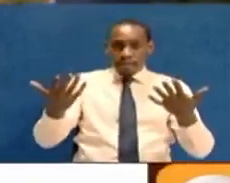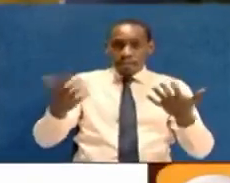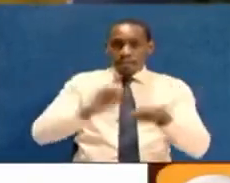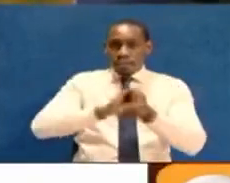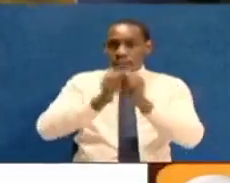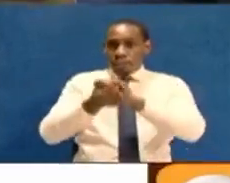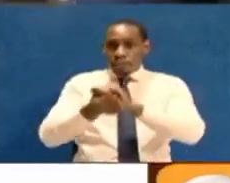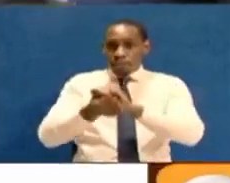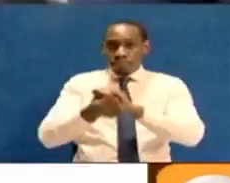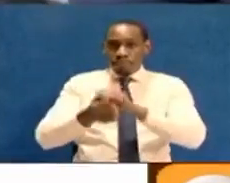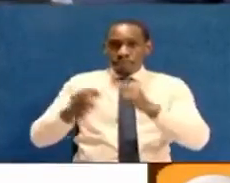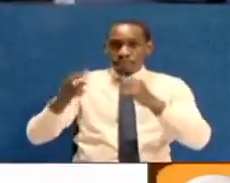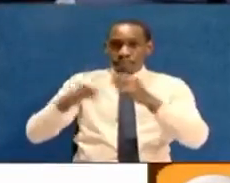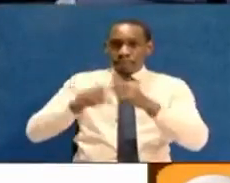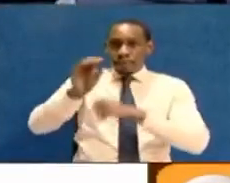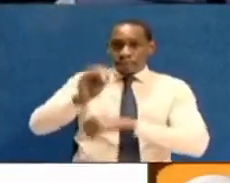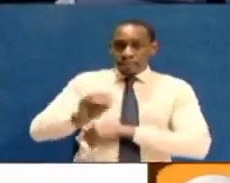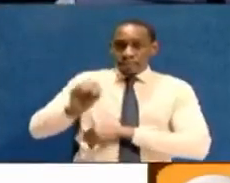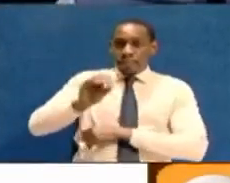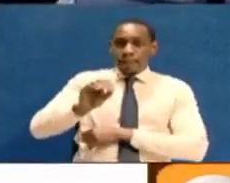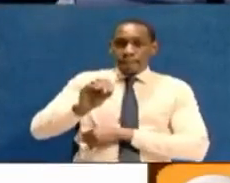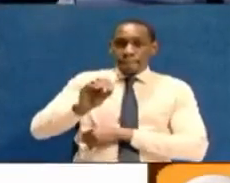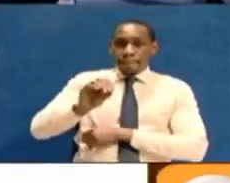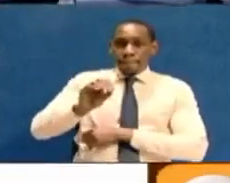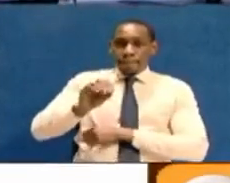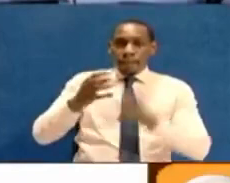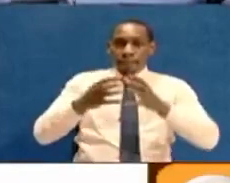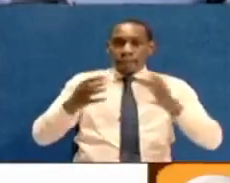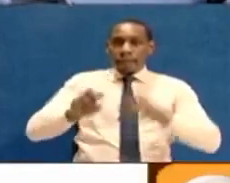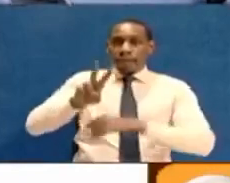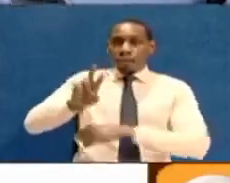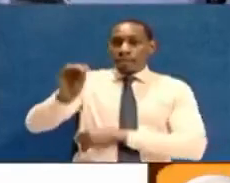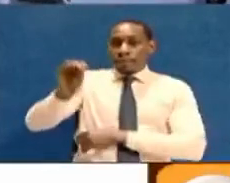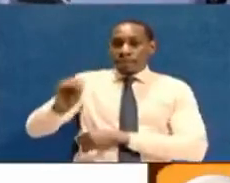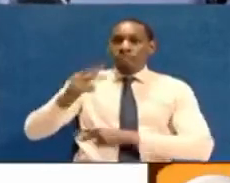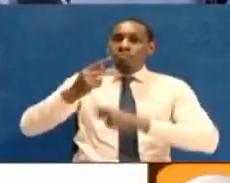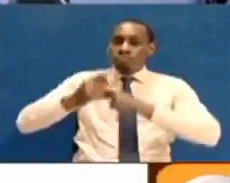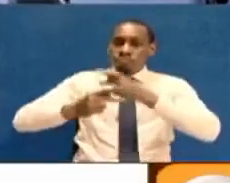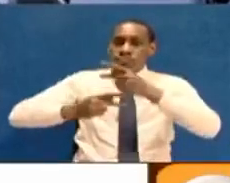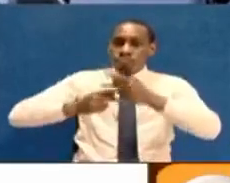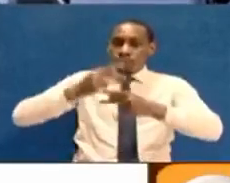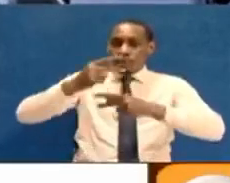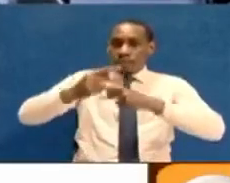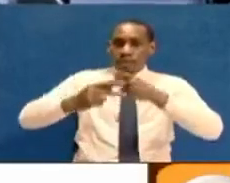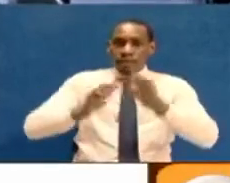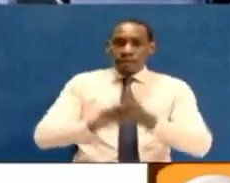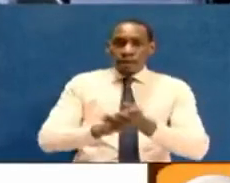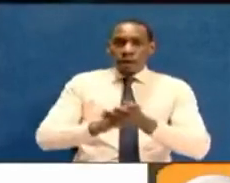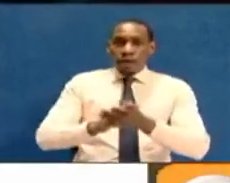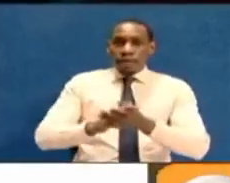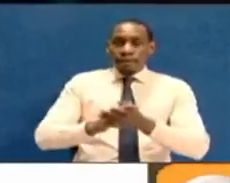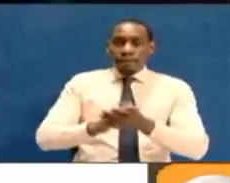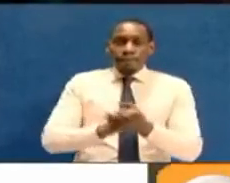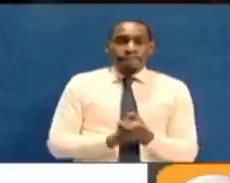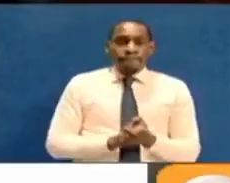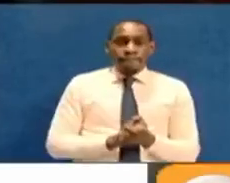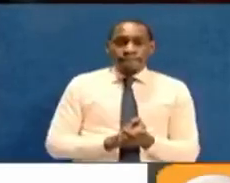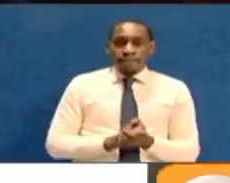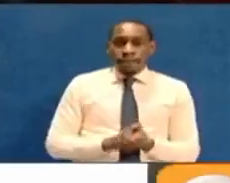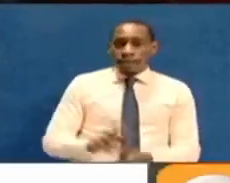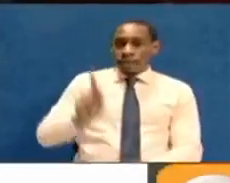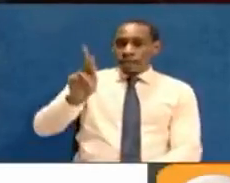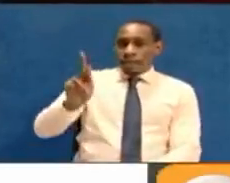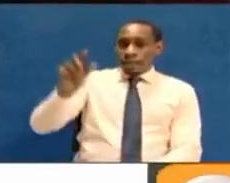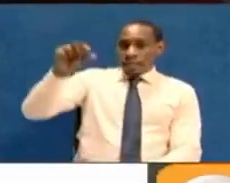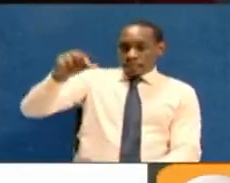from, 7% or thereabouts to about 20% progressively, not all in one go.